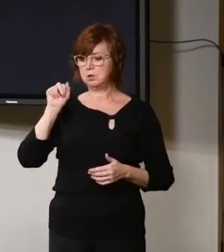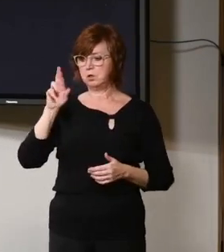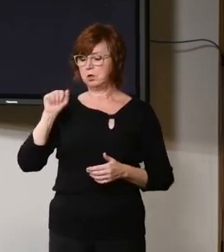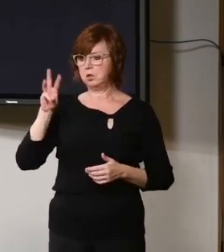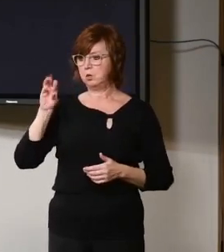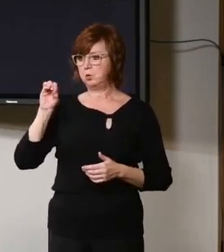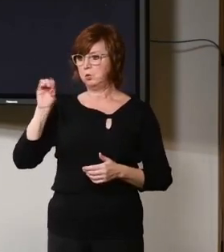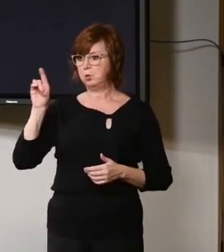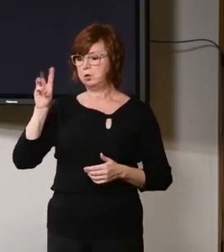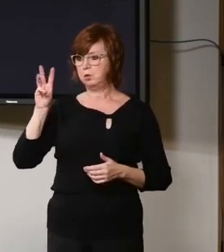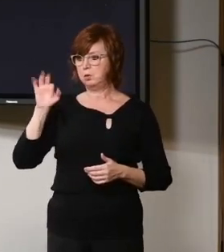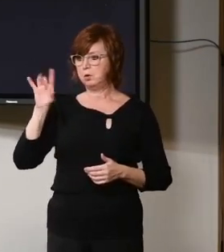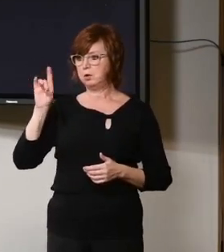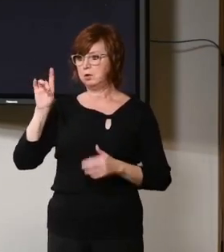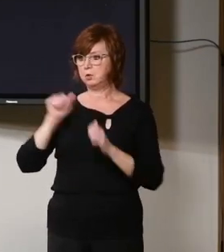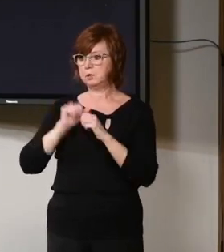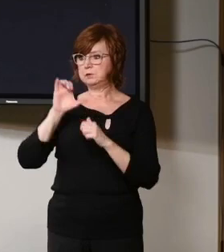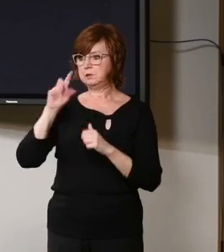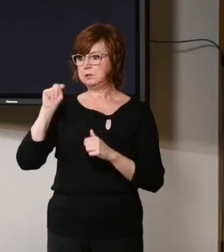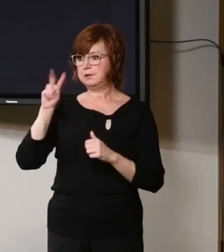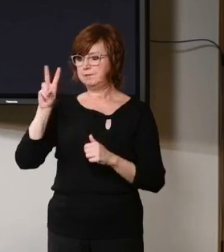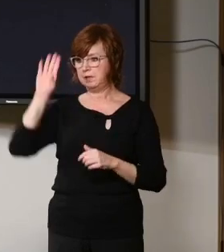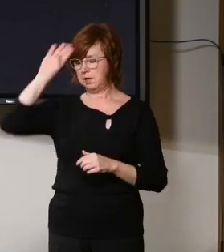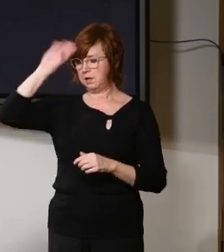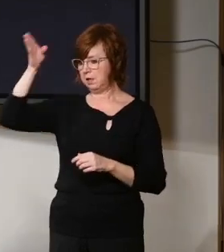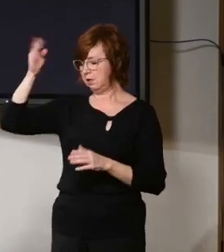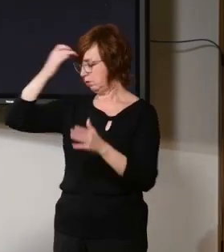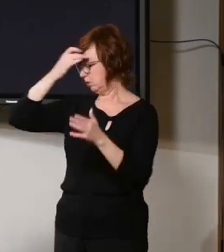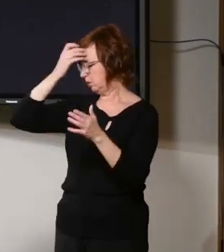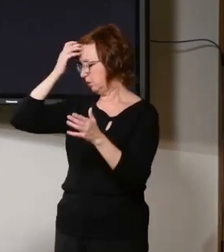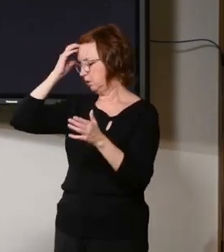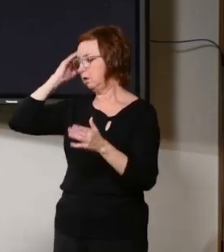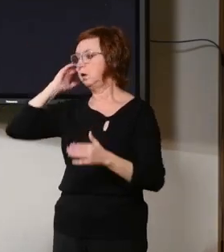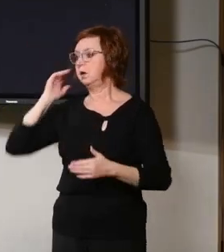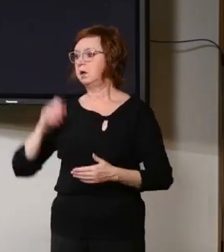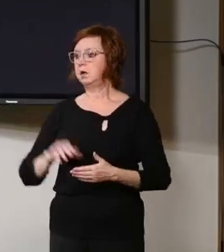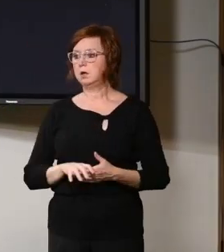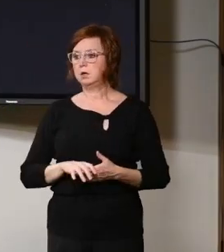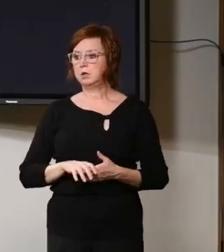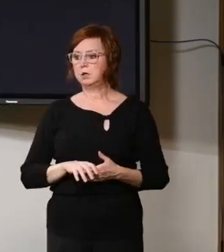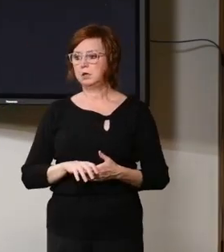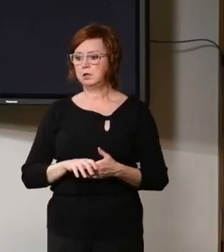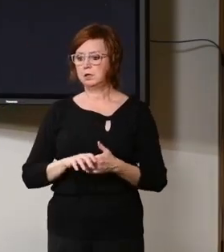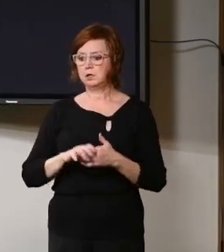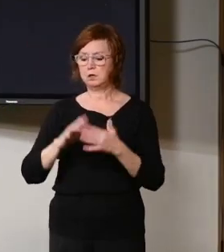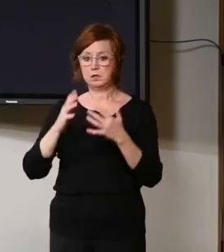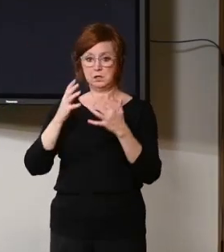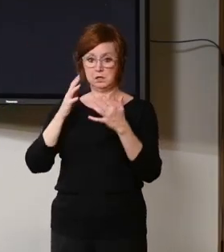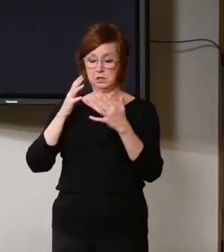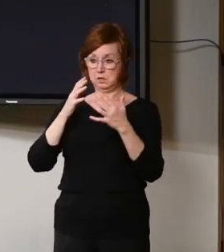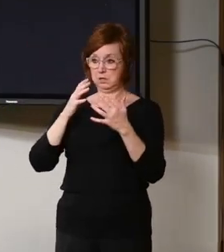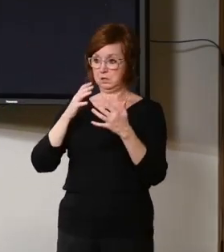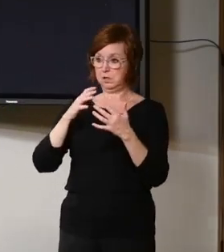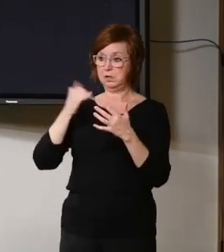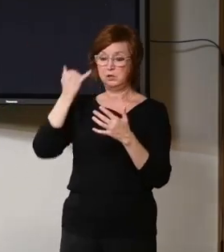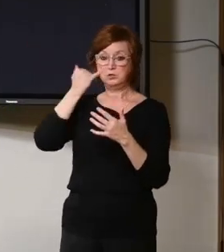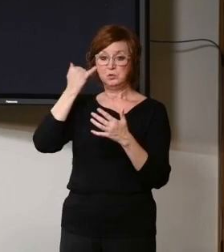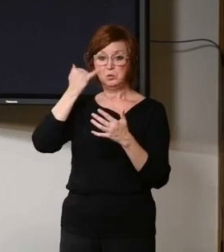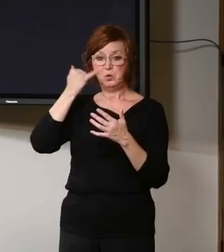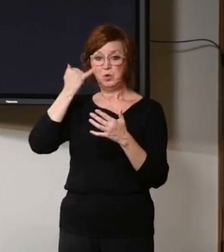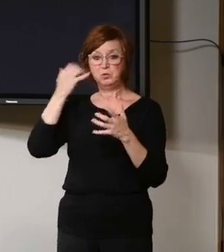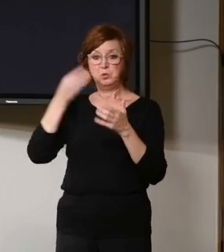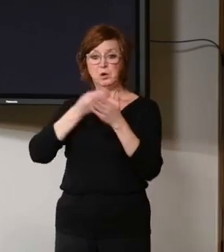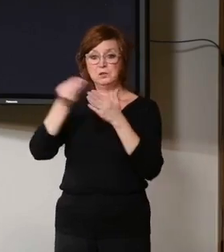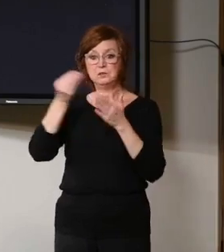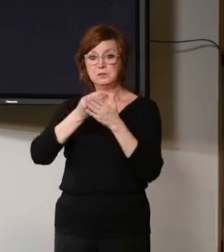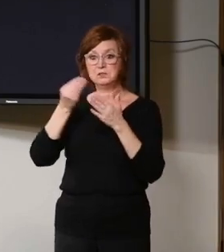CTV. Hey there, I'm just wondering if it's safe for people to buy used items from strangers online right now through things